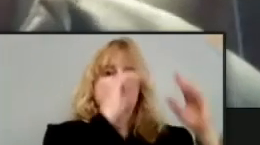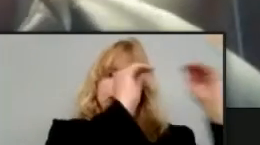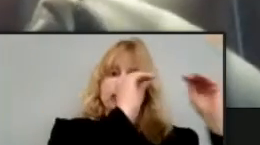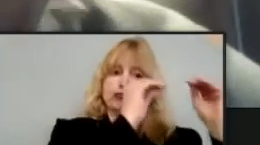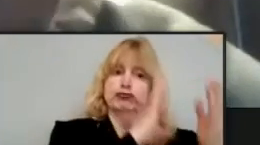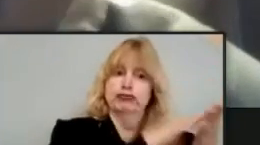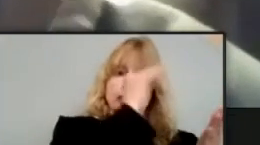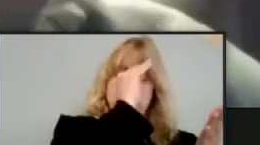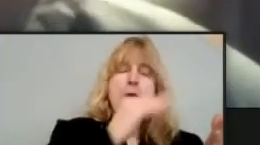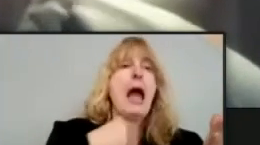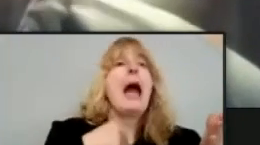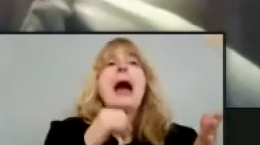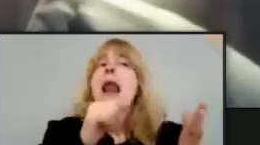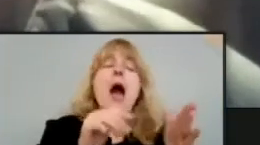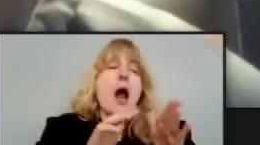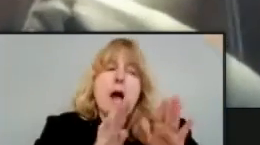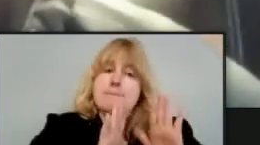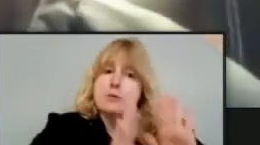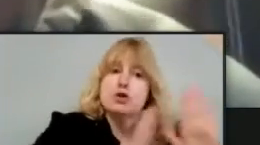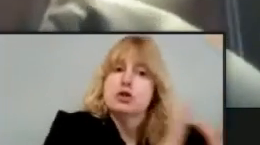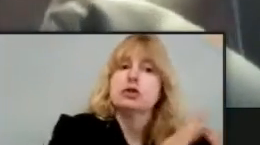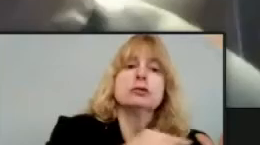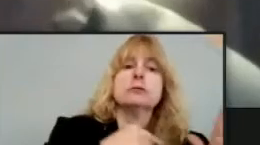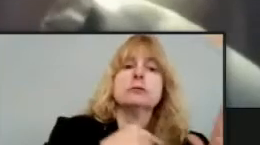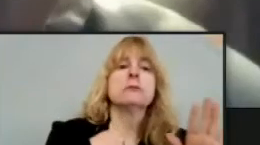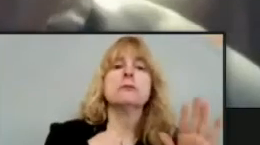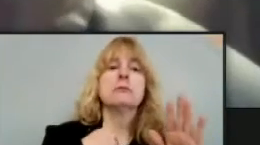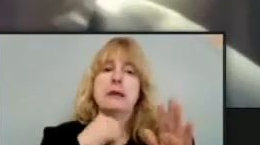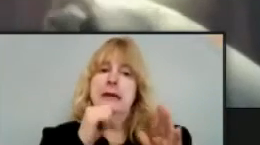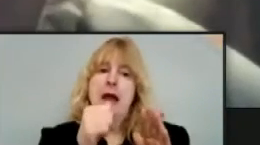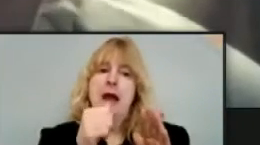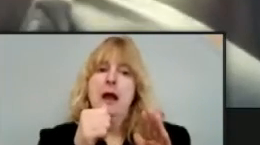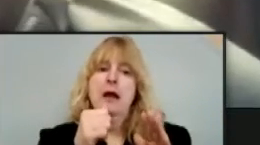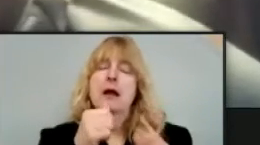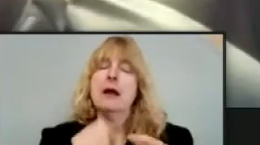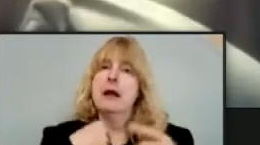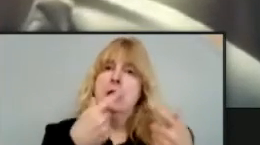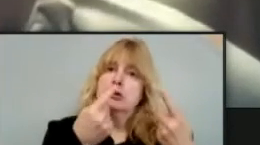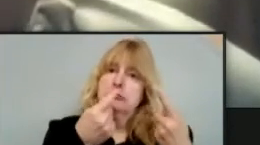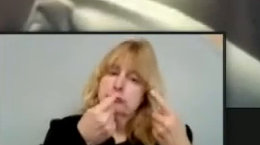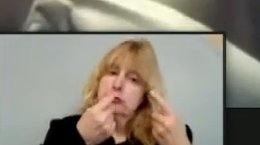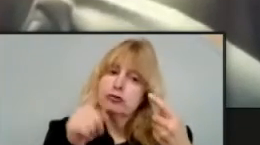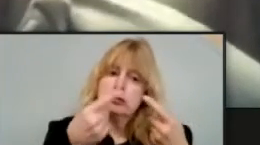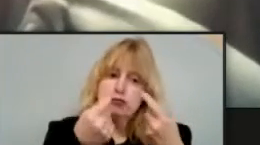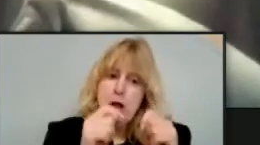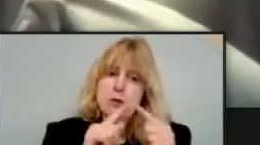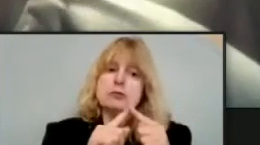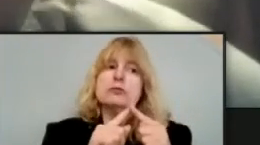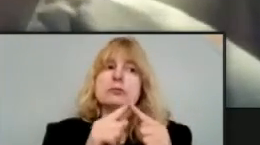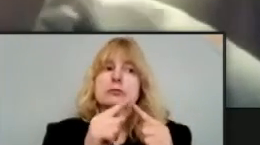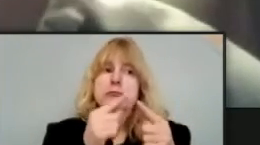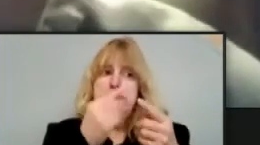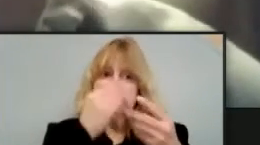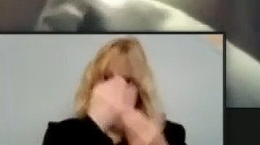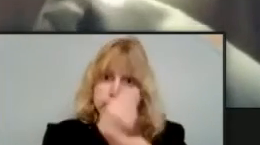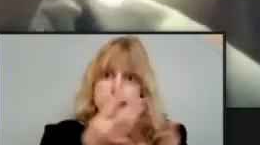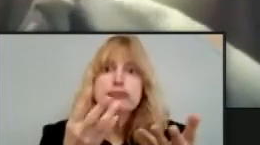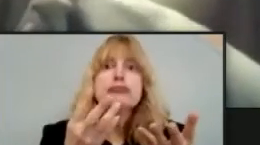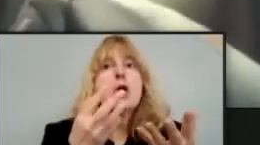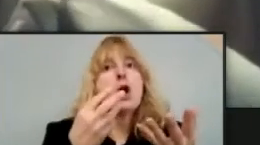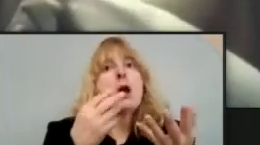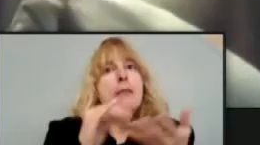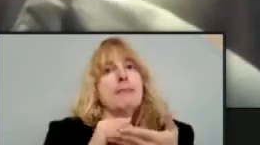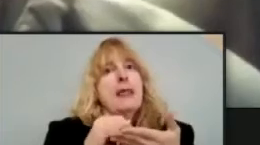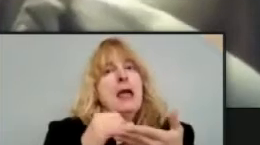that. I'm saying that's eventually going to happen. Where I'm at right now, and I think the school board is comfortable with, is we want